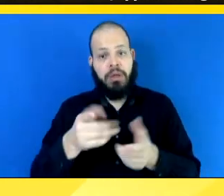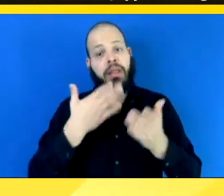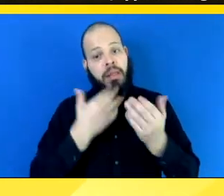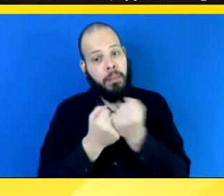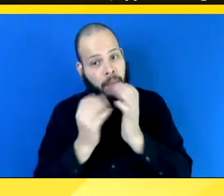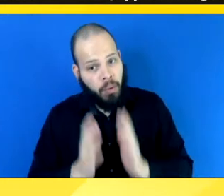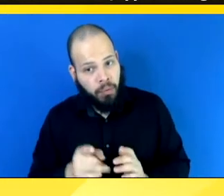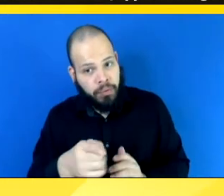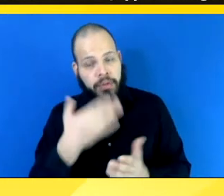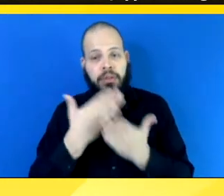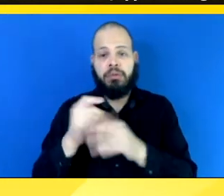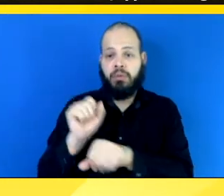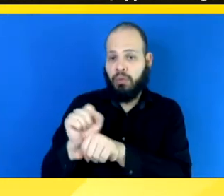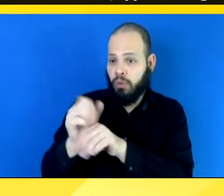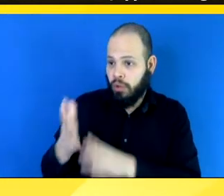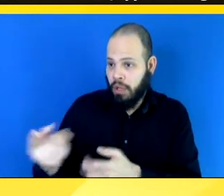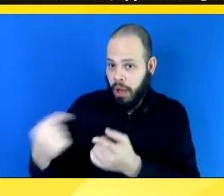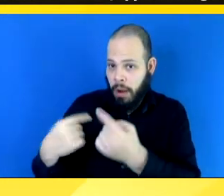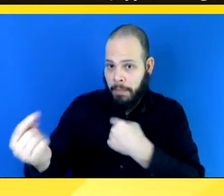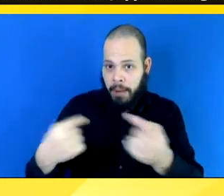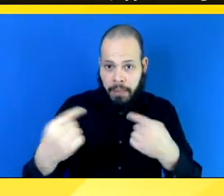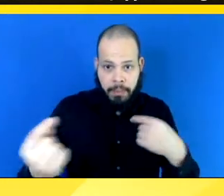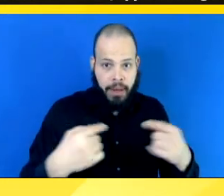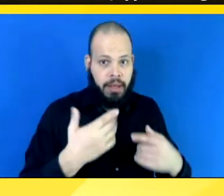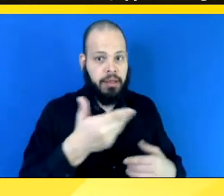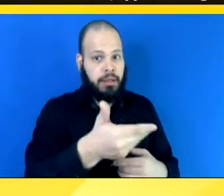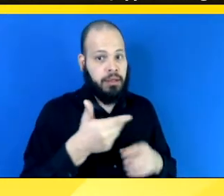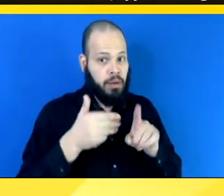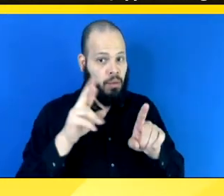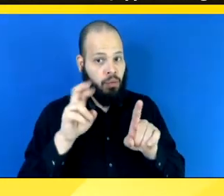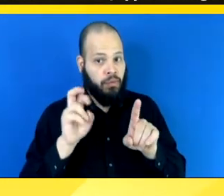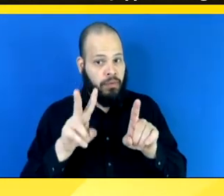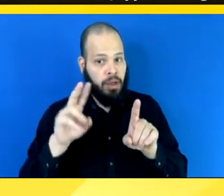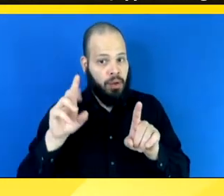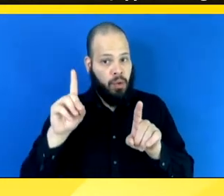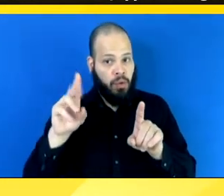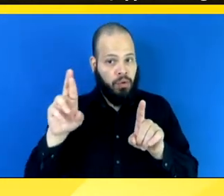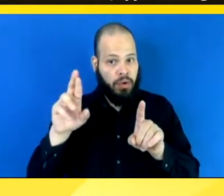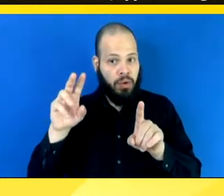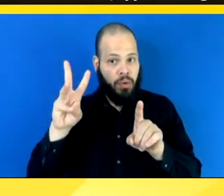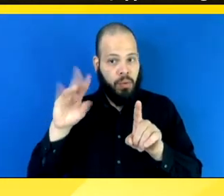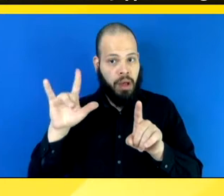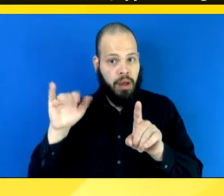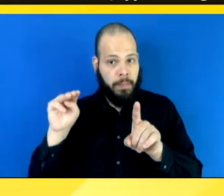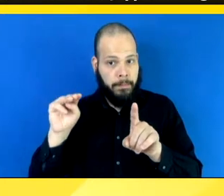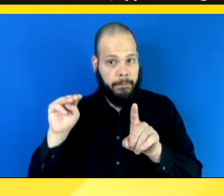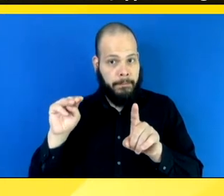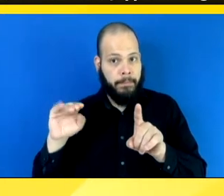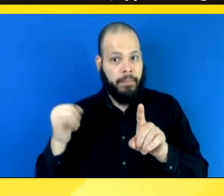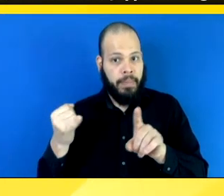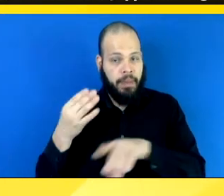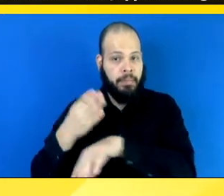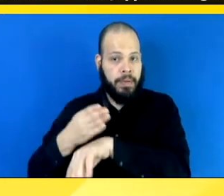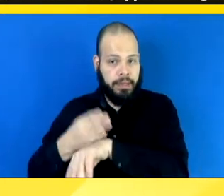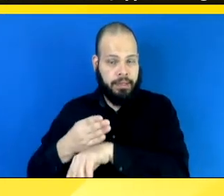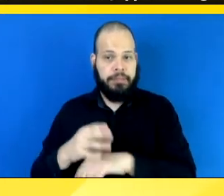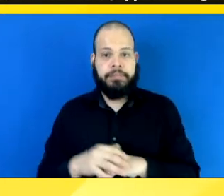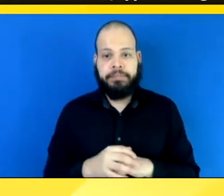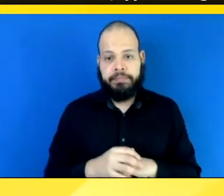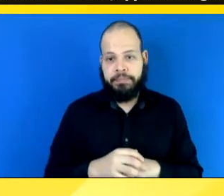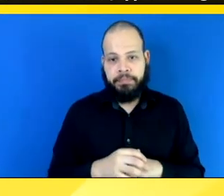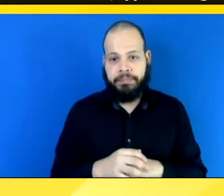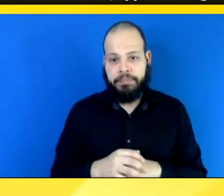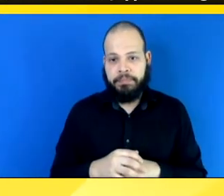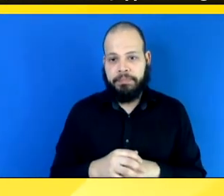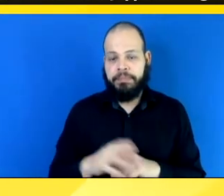invited Reverend Dr. William J. Barber, who is the co-chair for the Poor People's Campaign, to speak in just a few moments. But let's